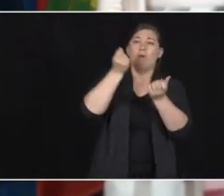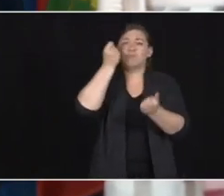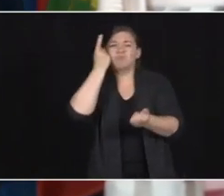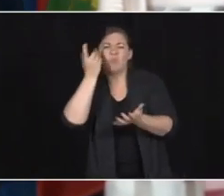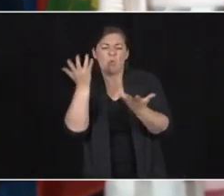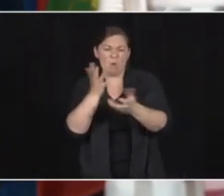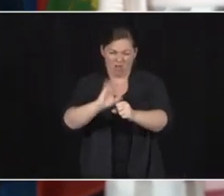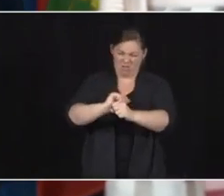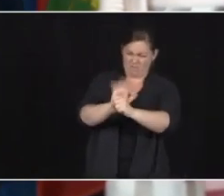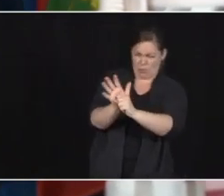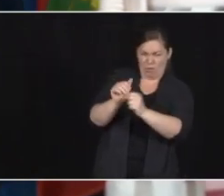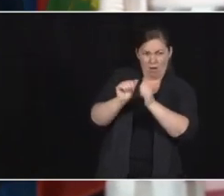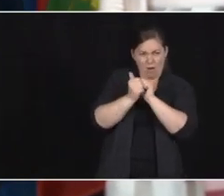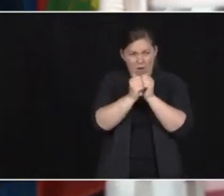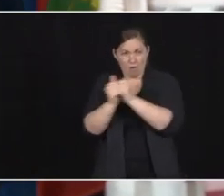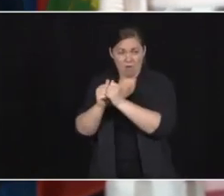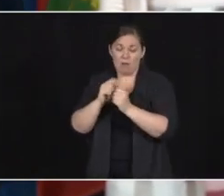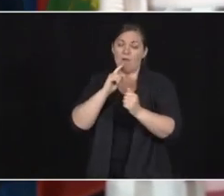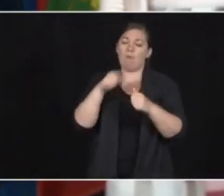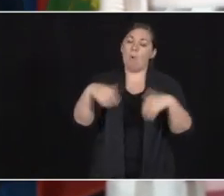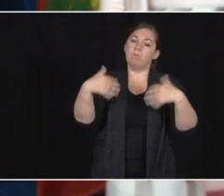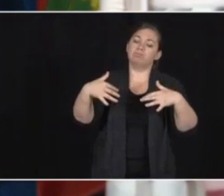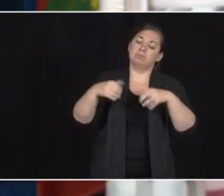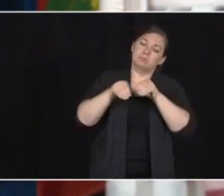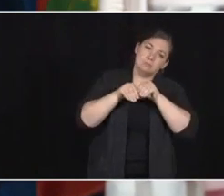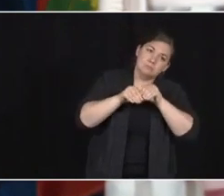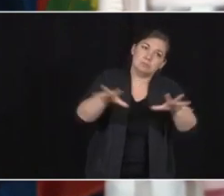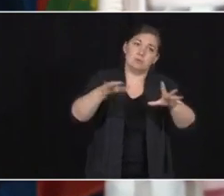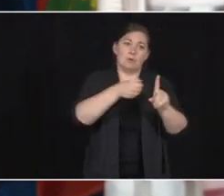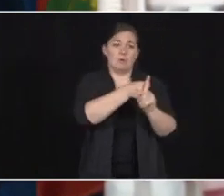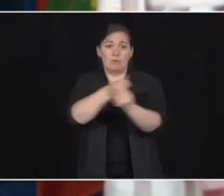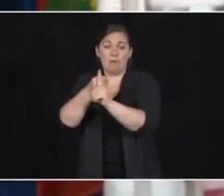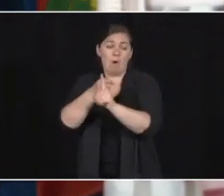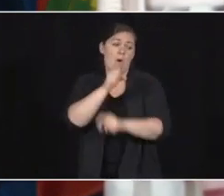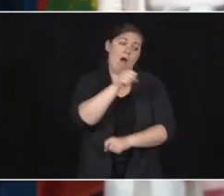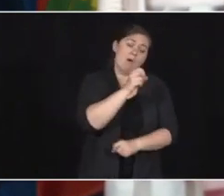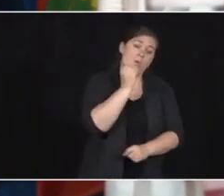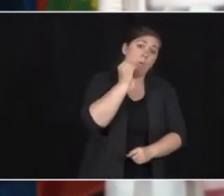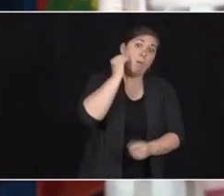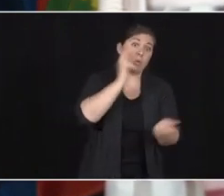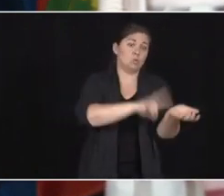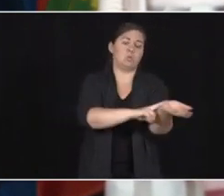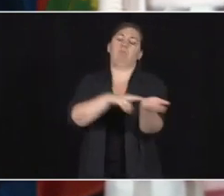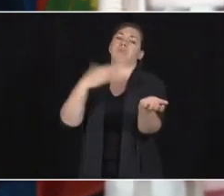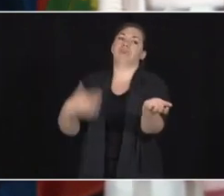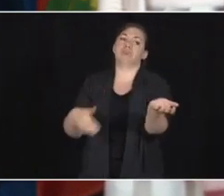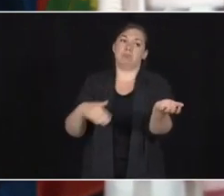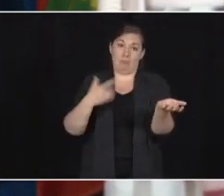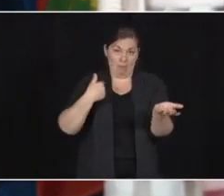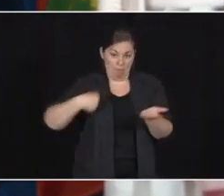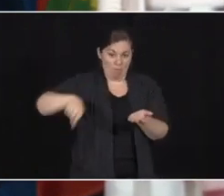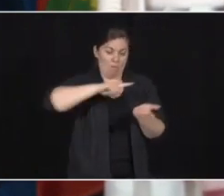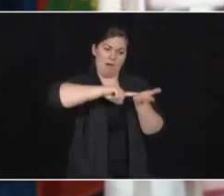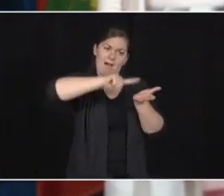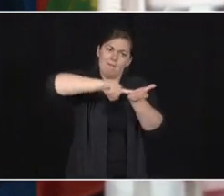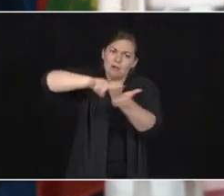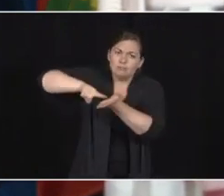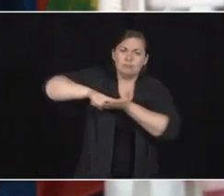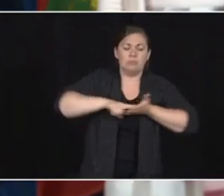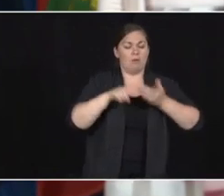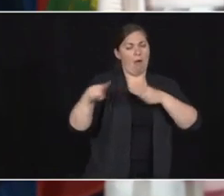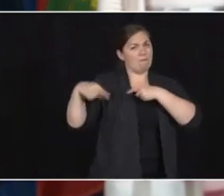devastating impact on our long-term care homes. Our inspections have been ongoing, and as I said, the change to